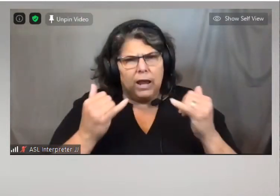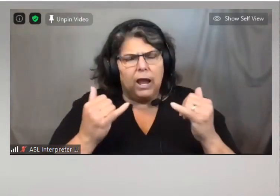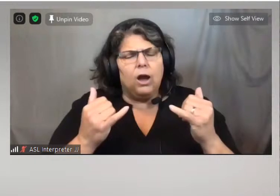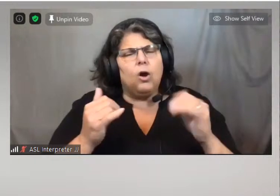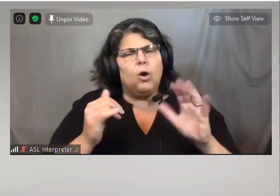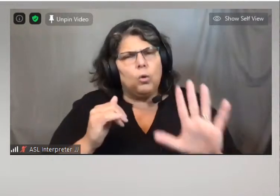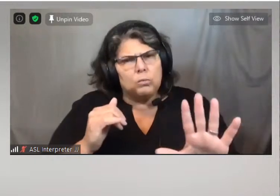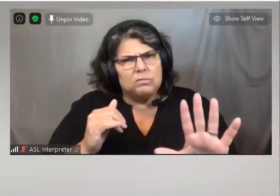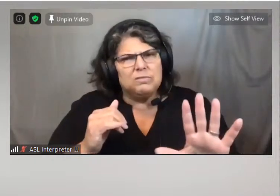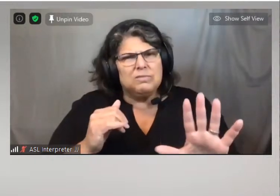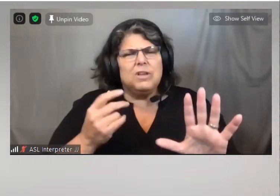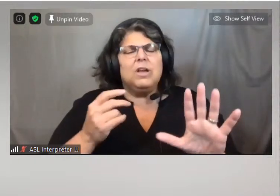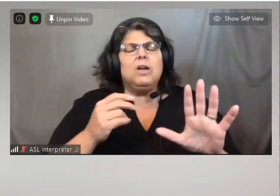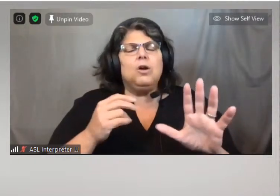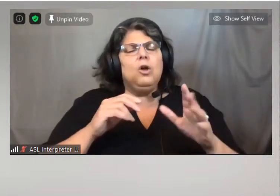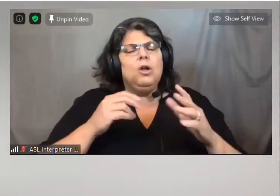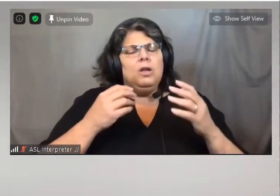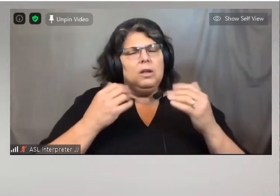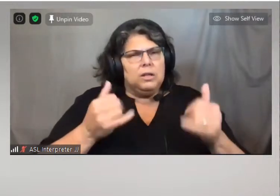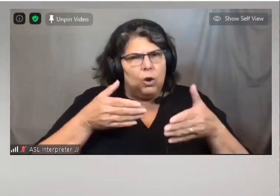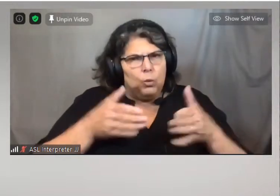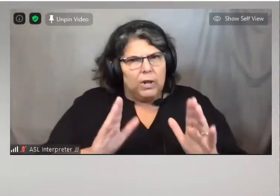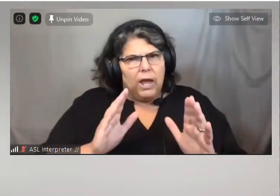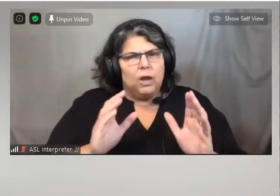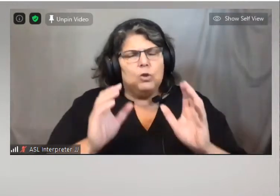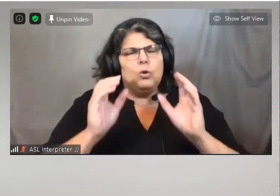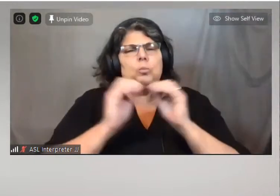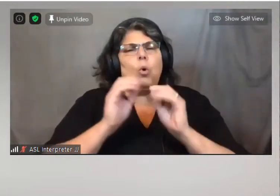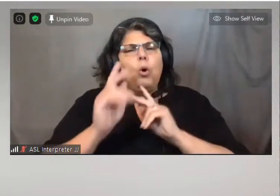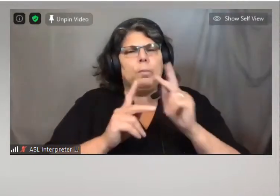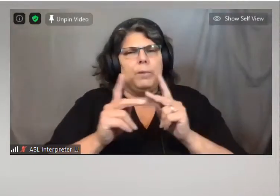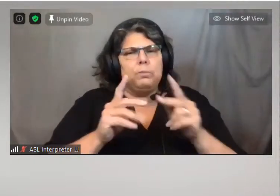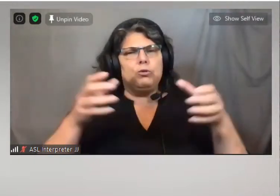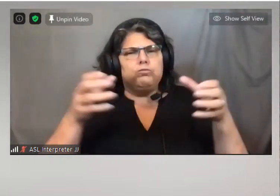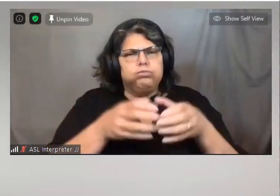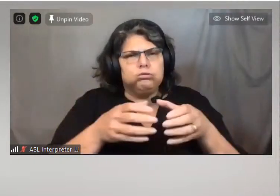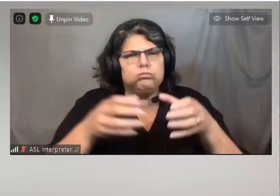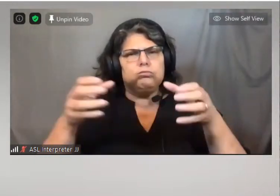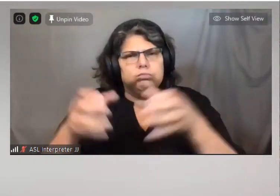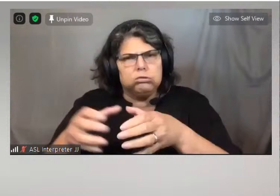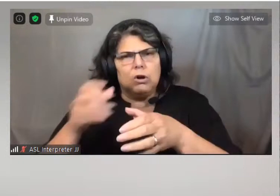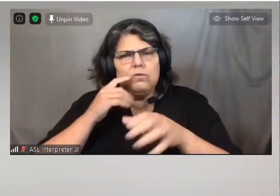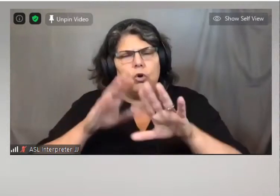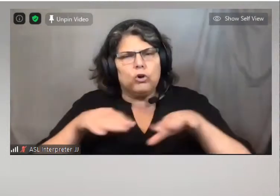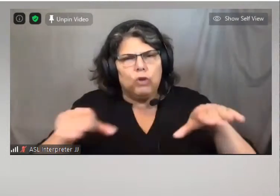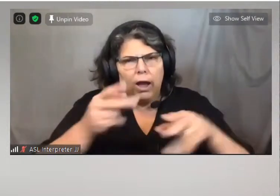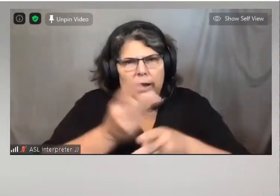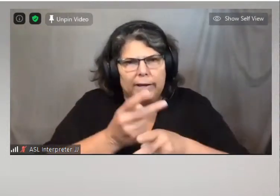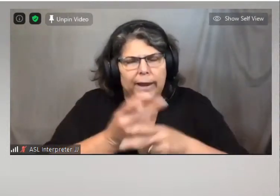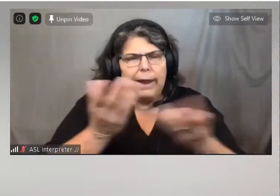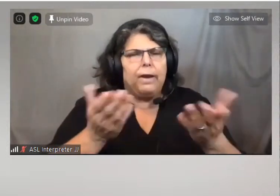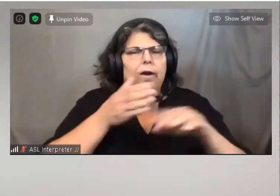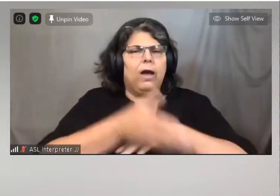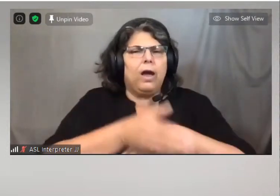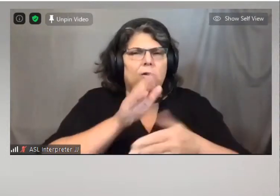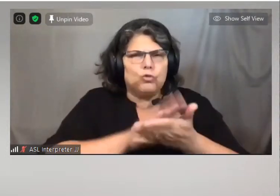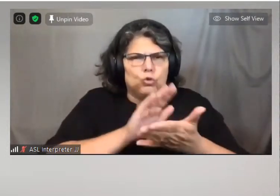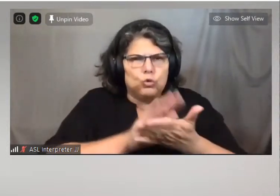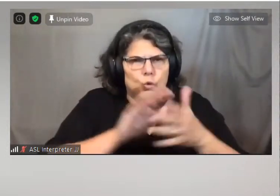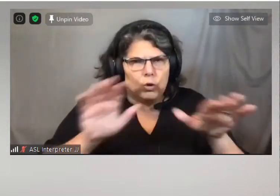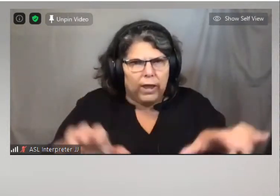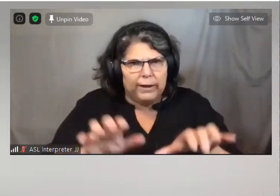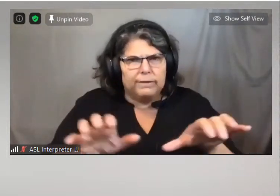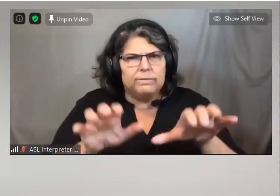larger groups of childcare and children extracurricular activities. And that is